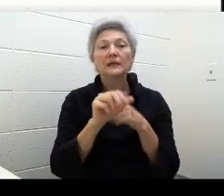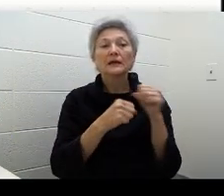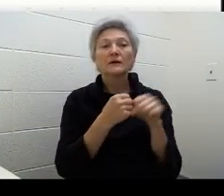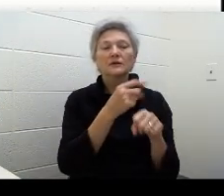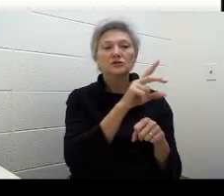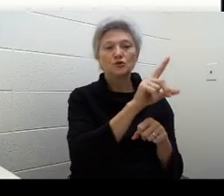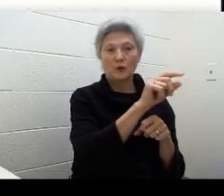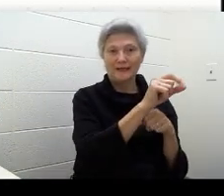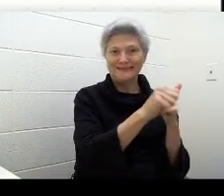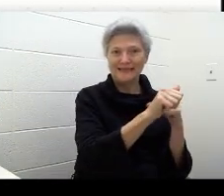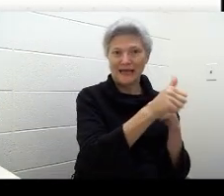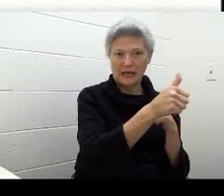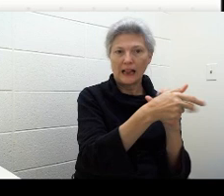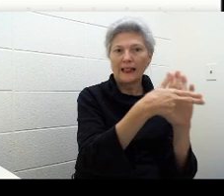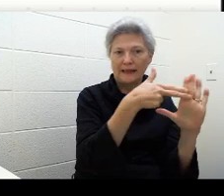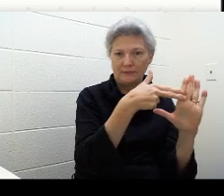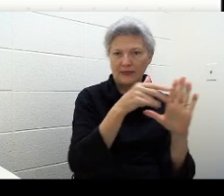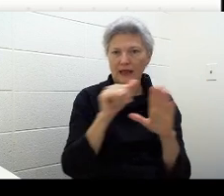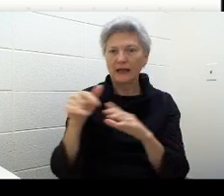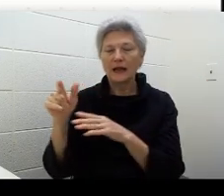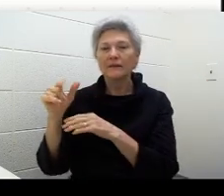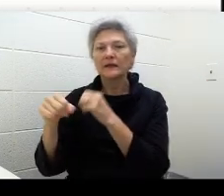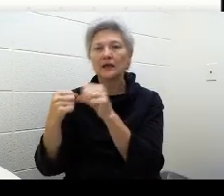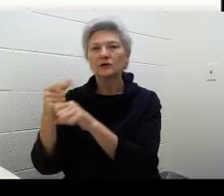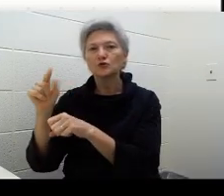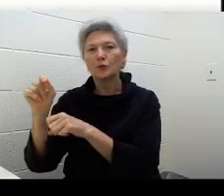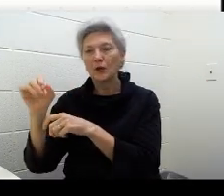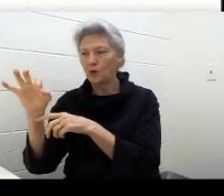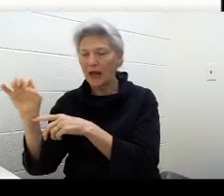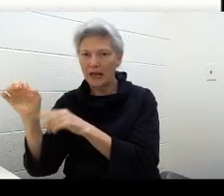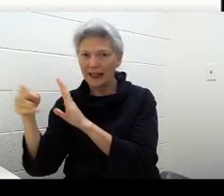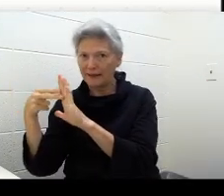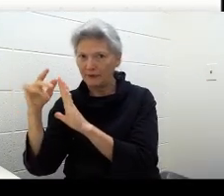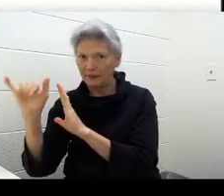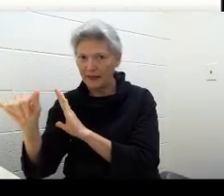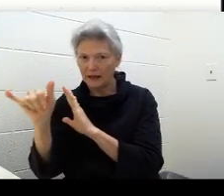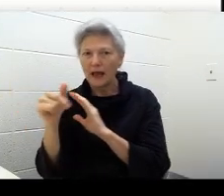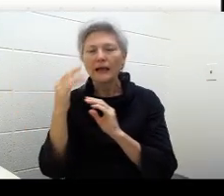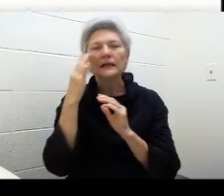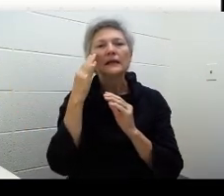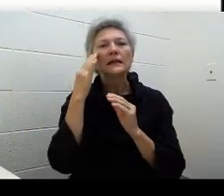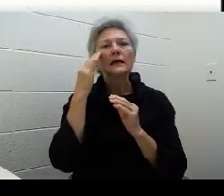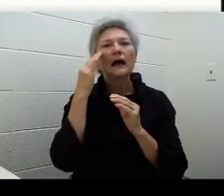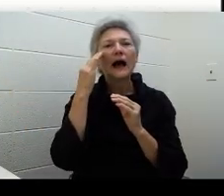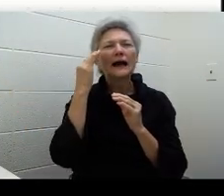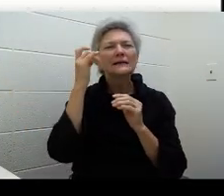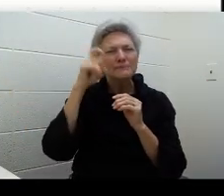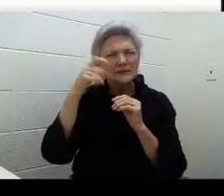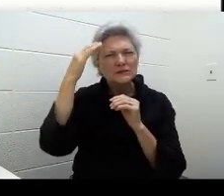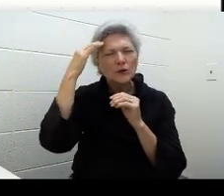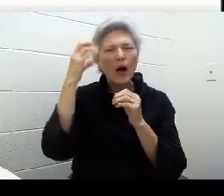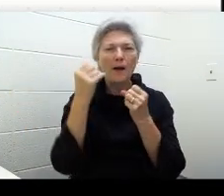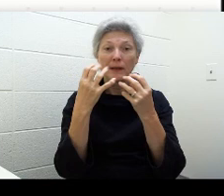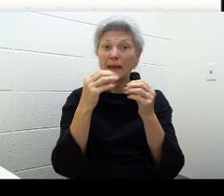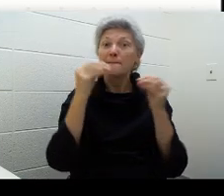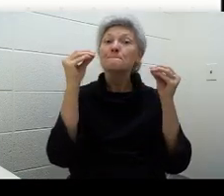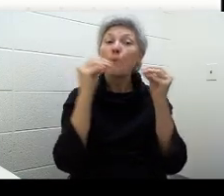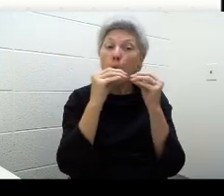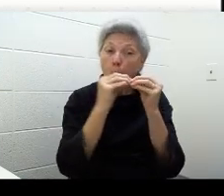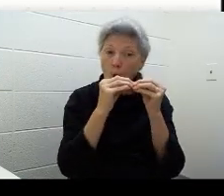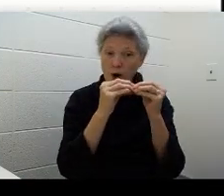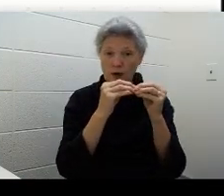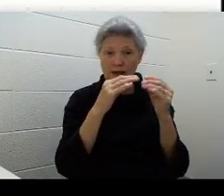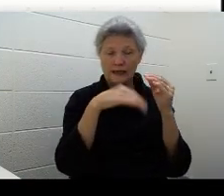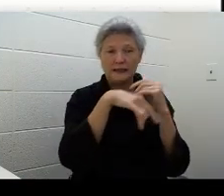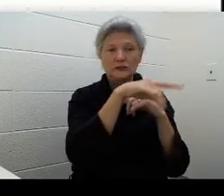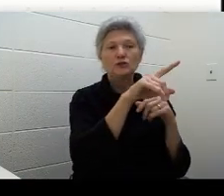at my question, I need to know how many more bald eagles were counted in 2010 than in 2009.